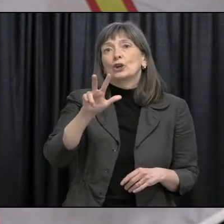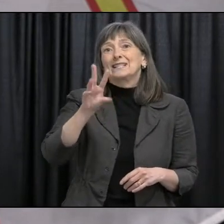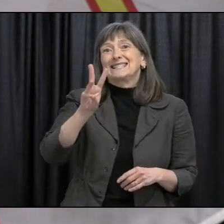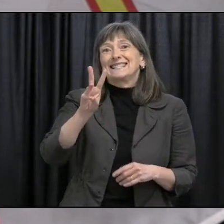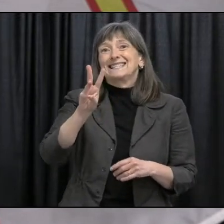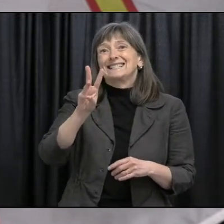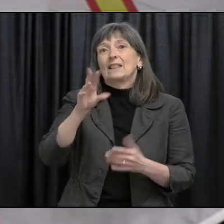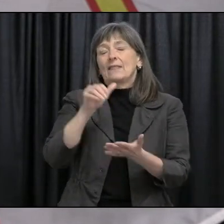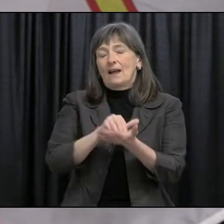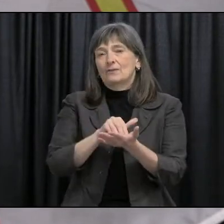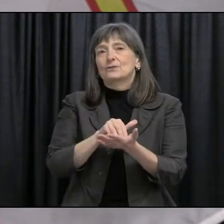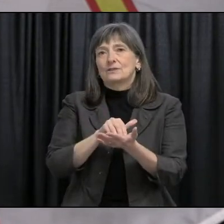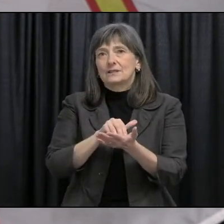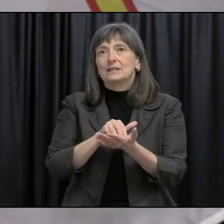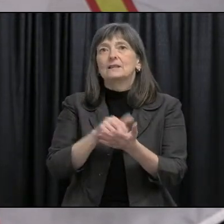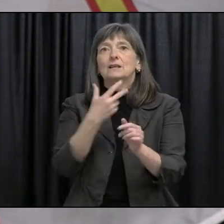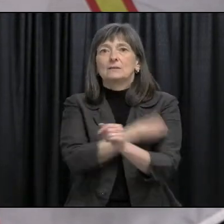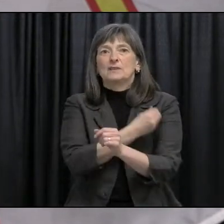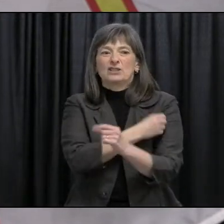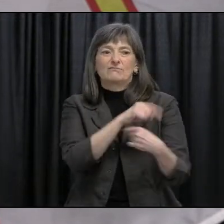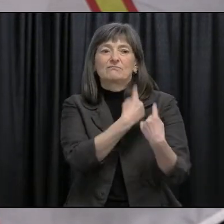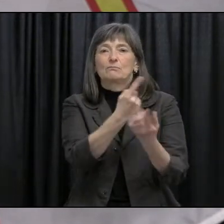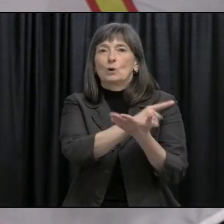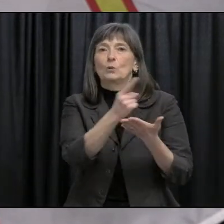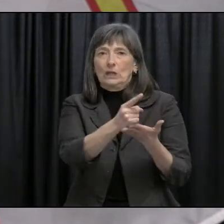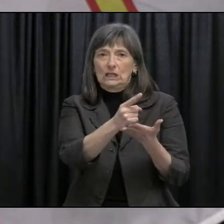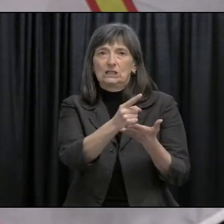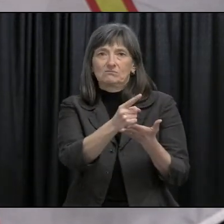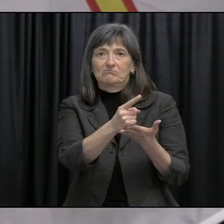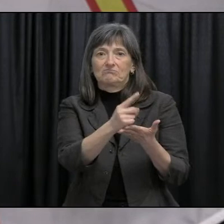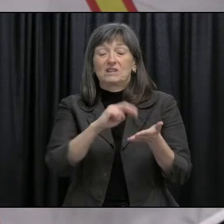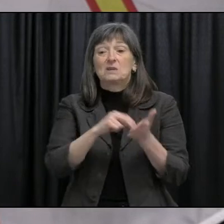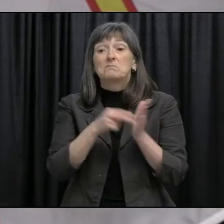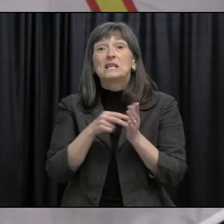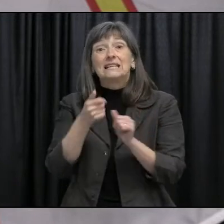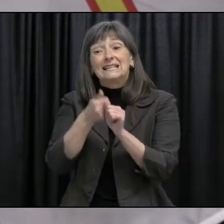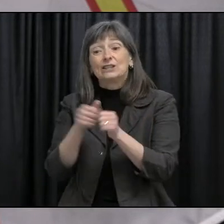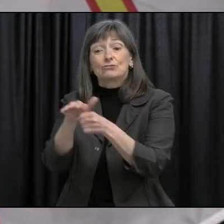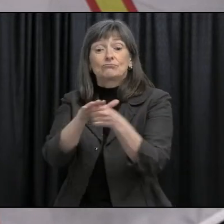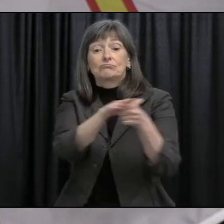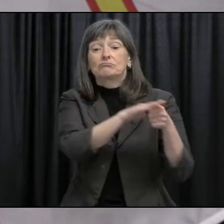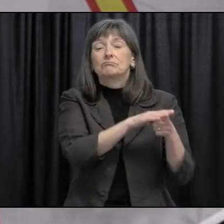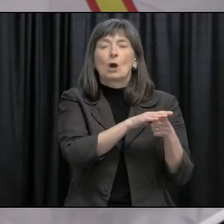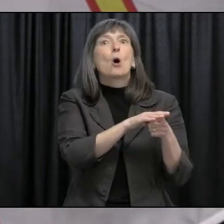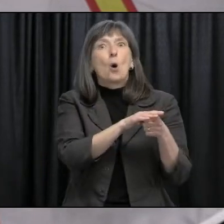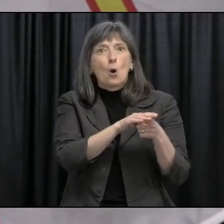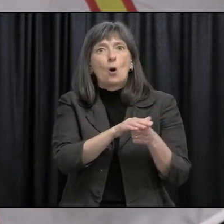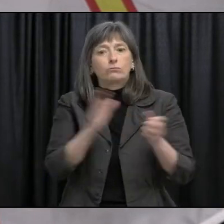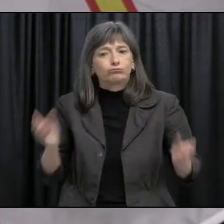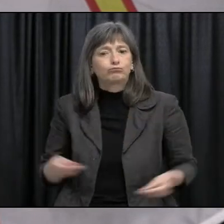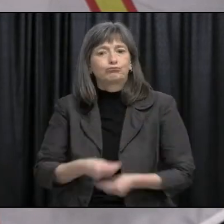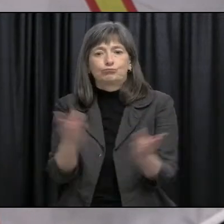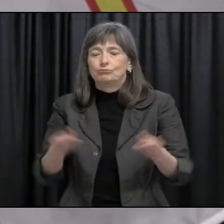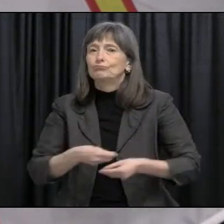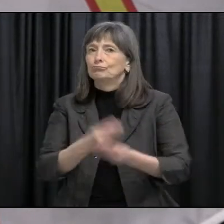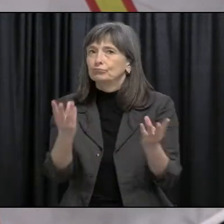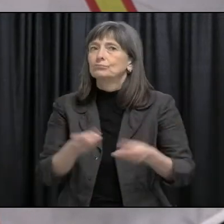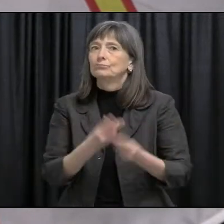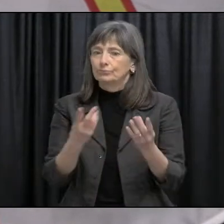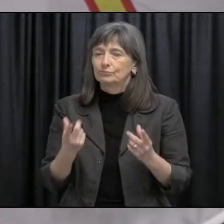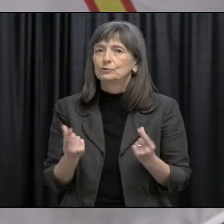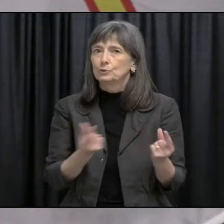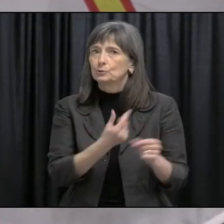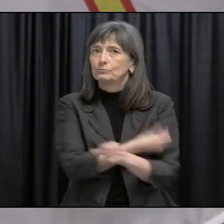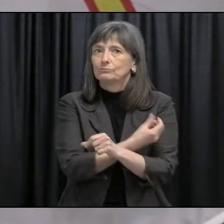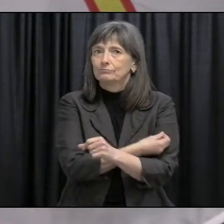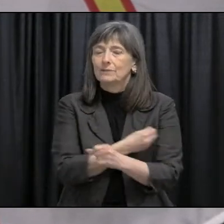This is just incredible work being done by public health teams in the regional health authorities. Anyone over the age of 12 can